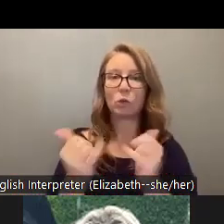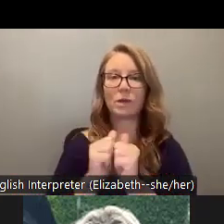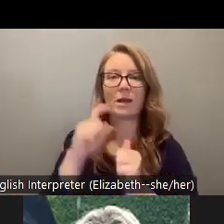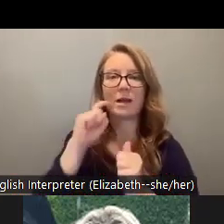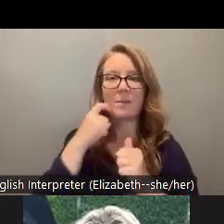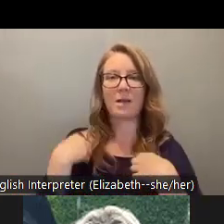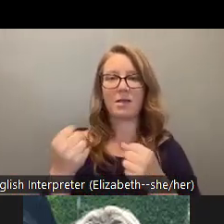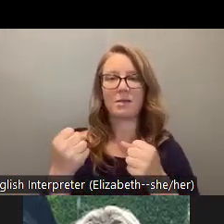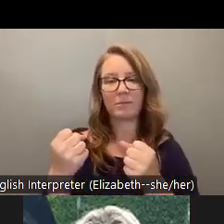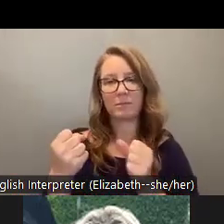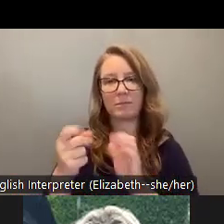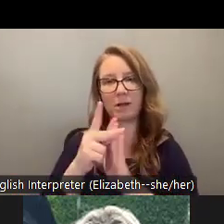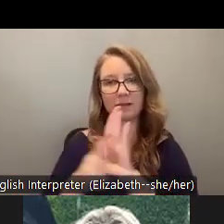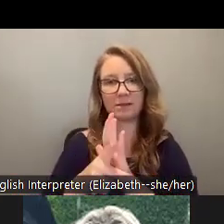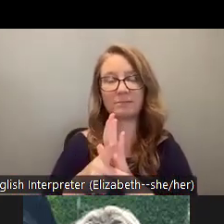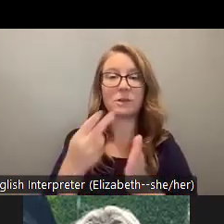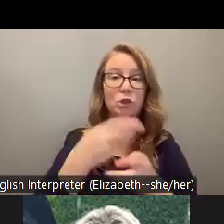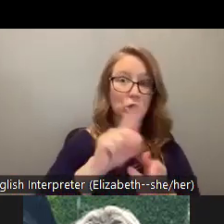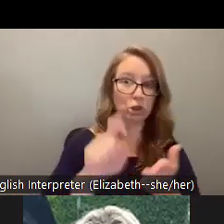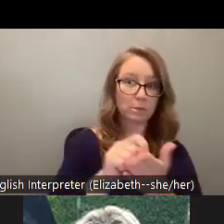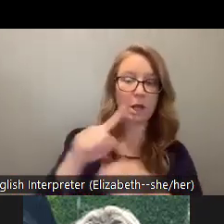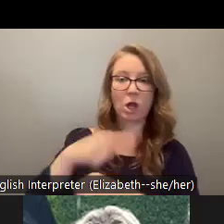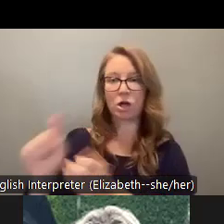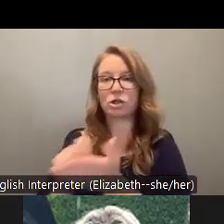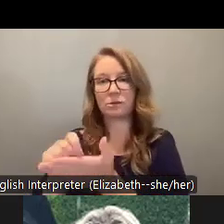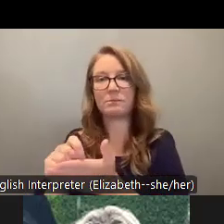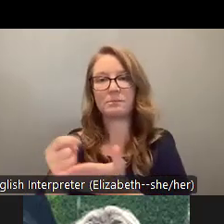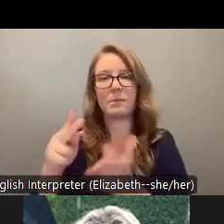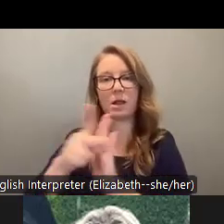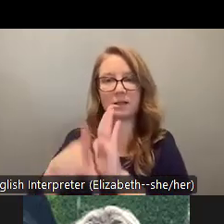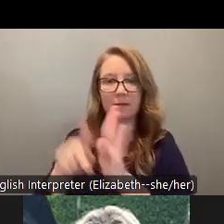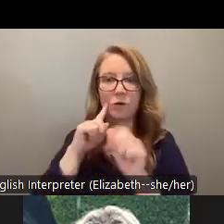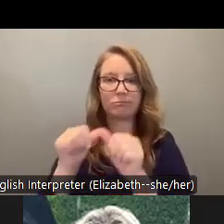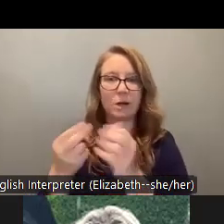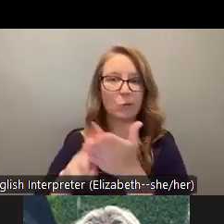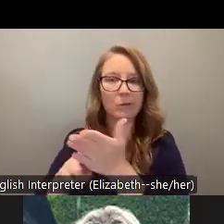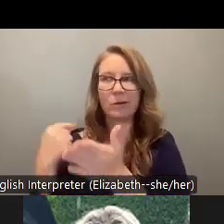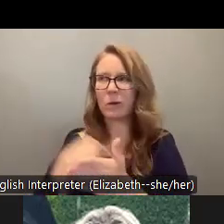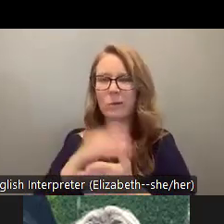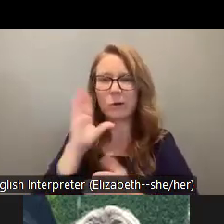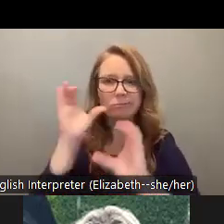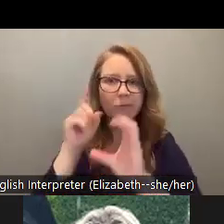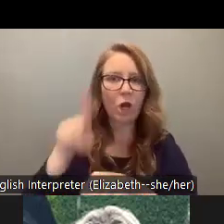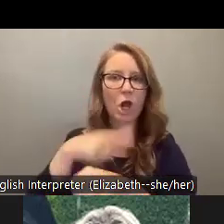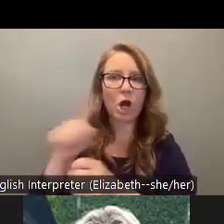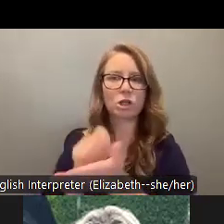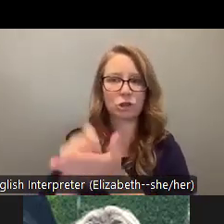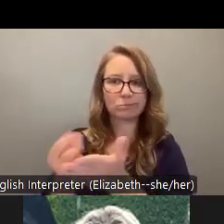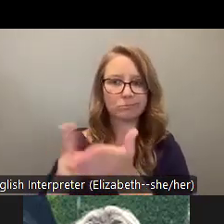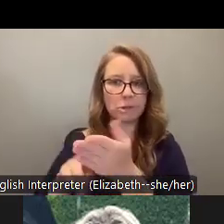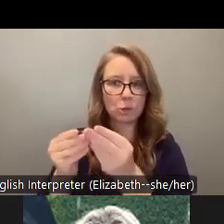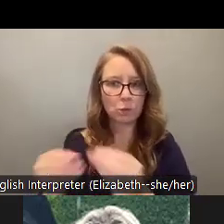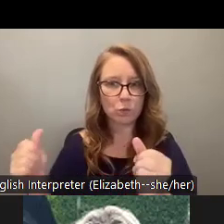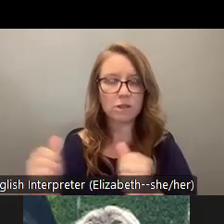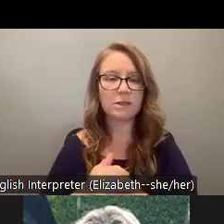this is creating a short-term and long-term enrollment policy for ongoing enrollment, and the agency will explore long-term enrollment solutions, which